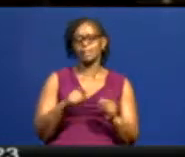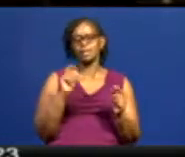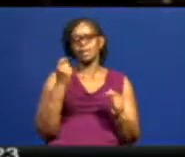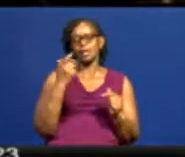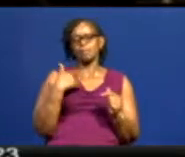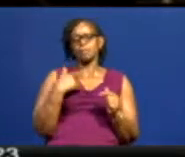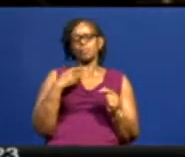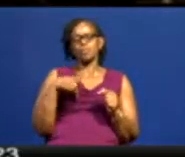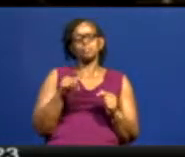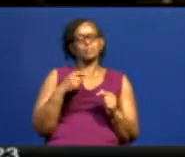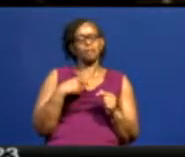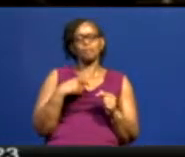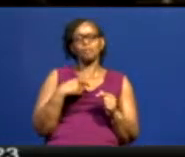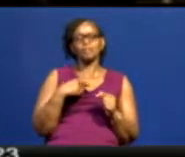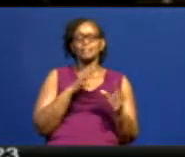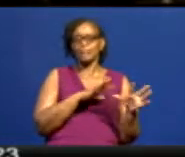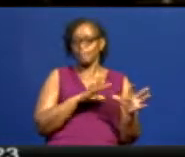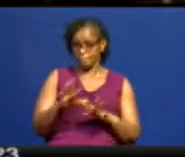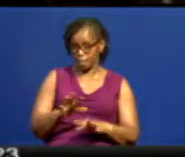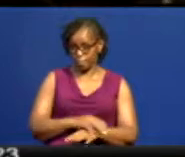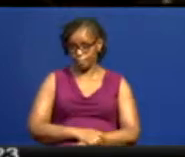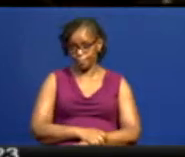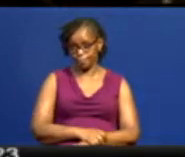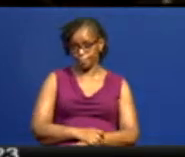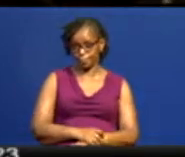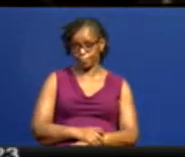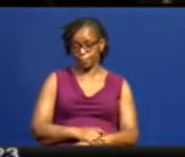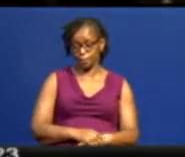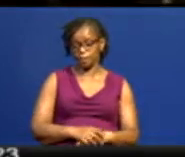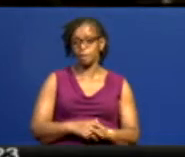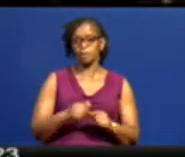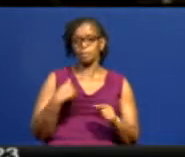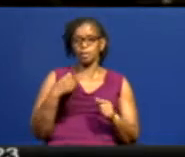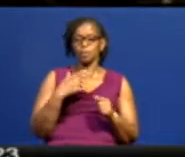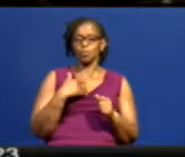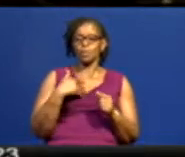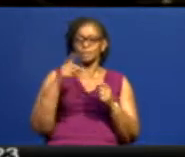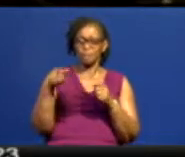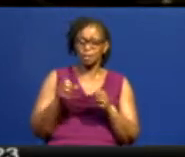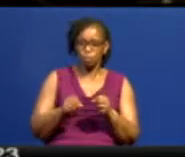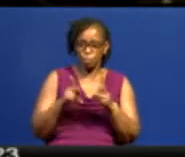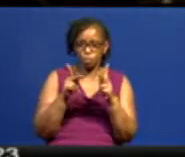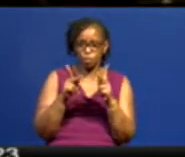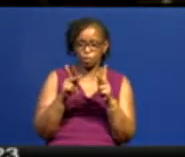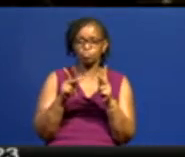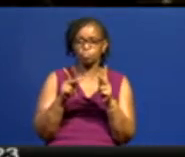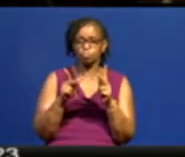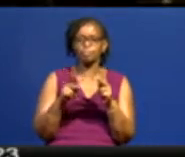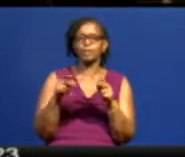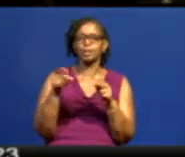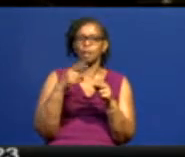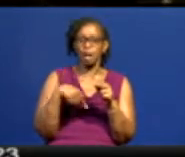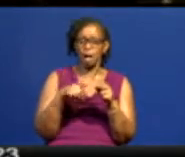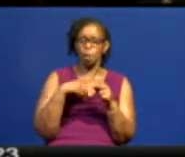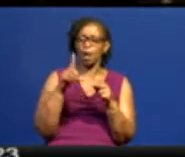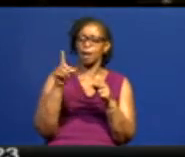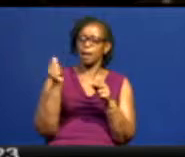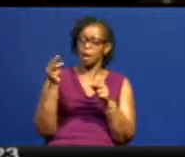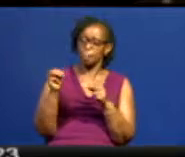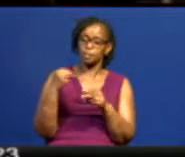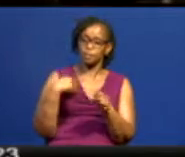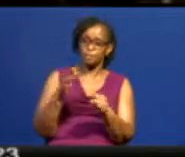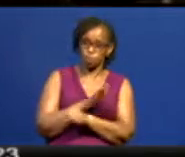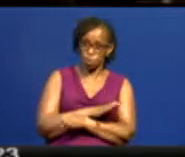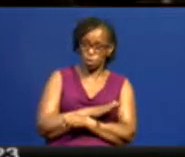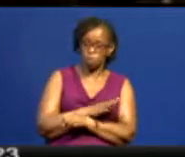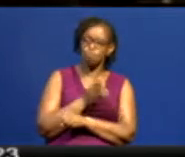Kenyans' businesses. And therefore, Mr. Speaker, I want to take this opportunity, now that our dams are full, now